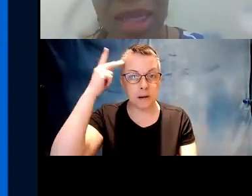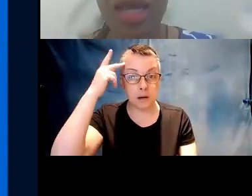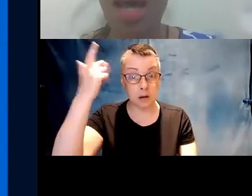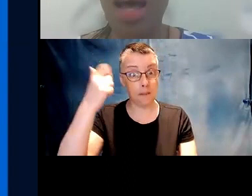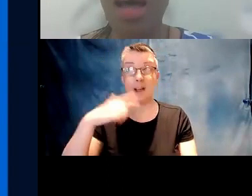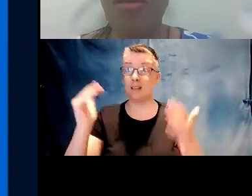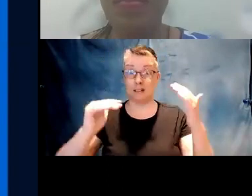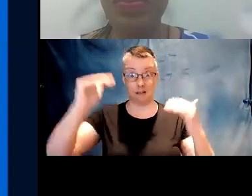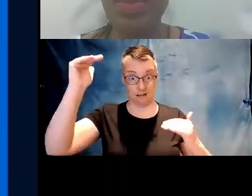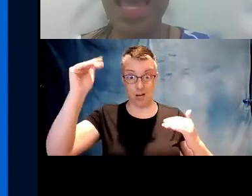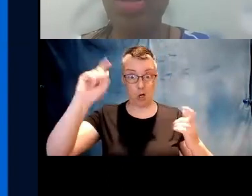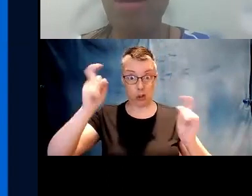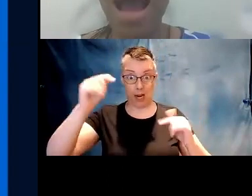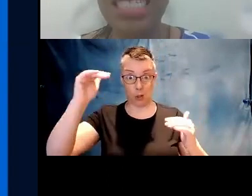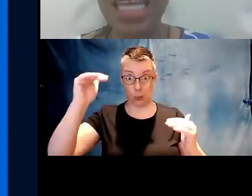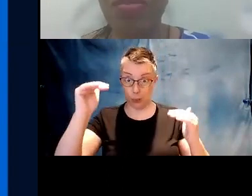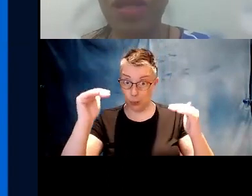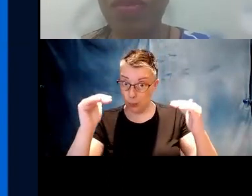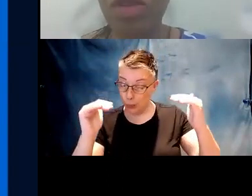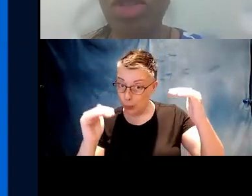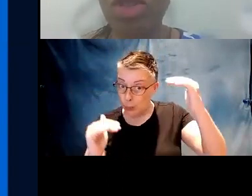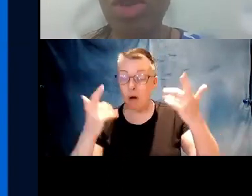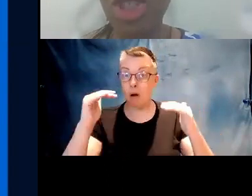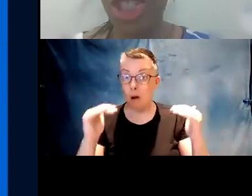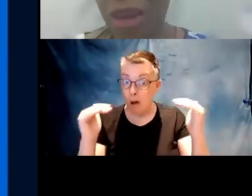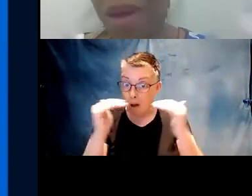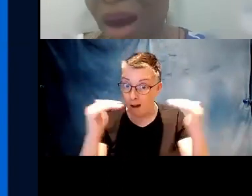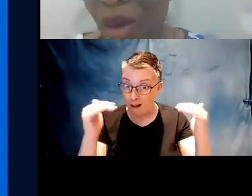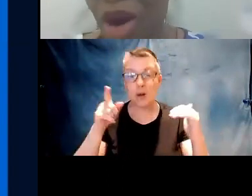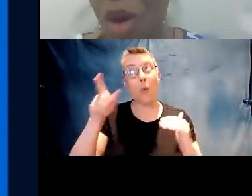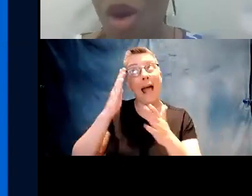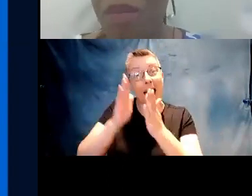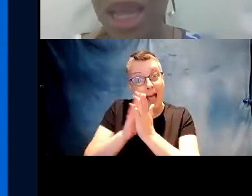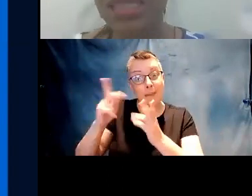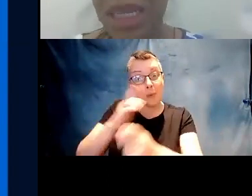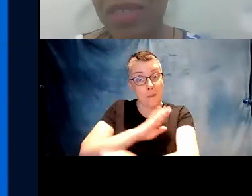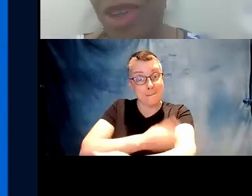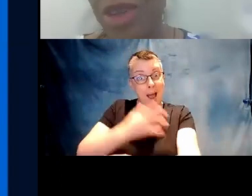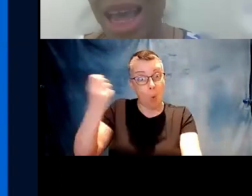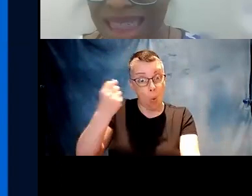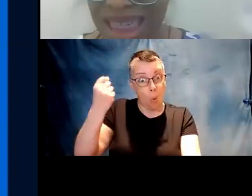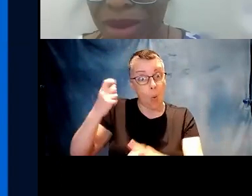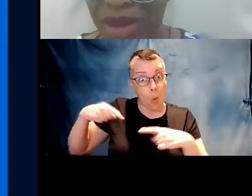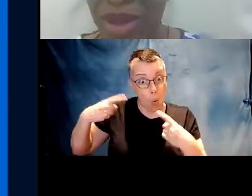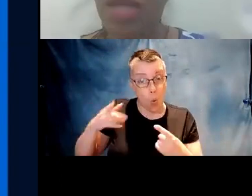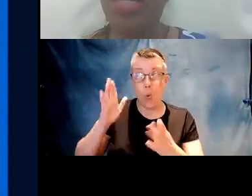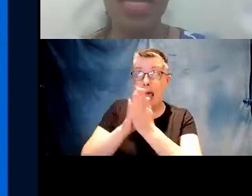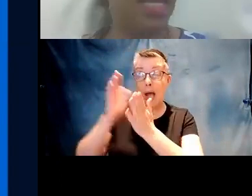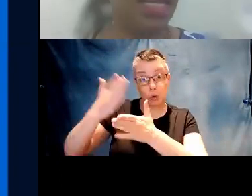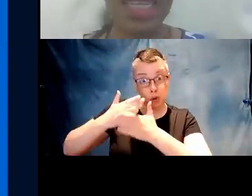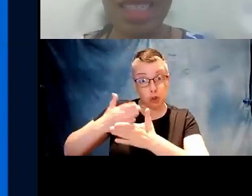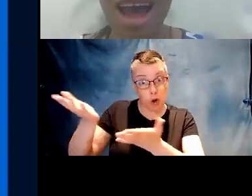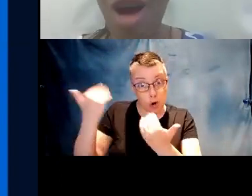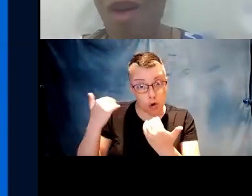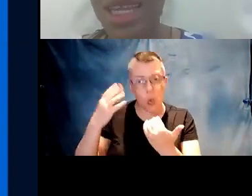dynamics and you're asking people to share power or make space for you at the table,